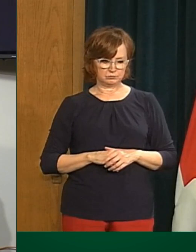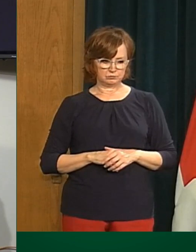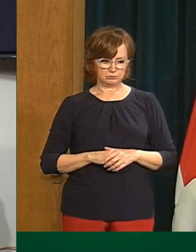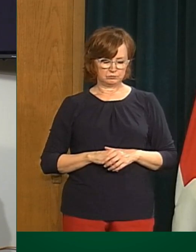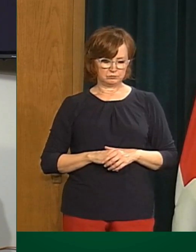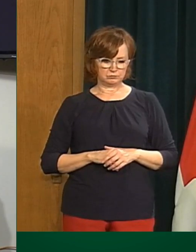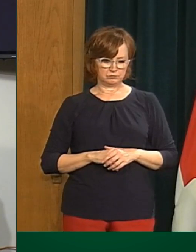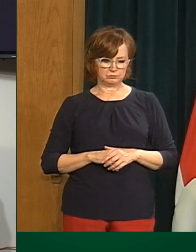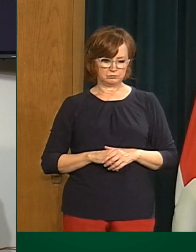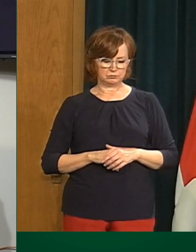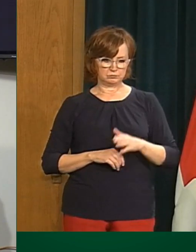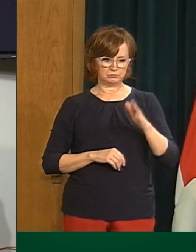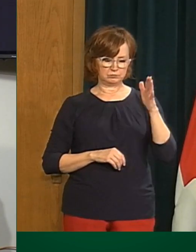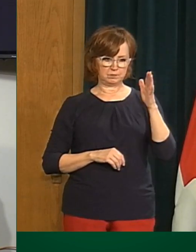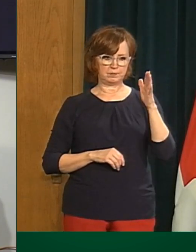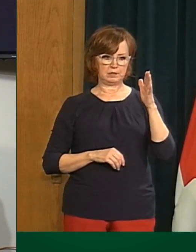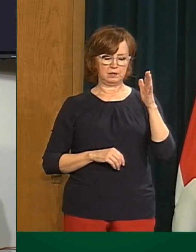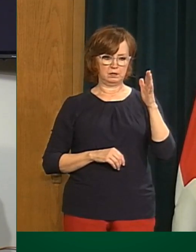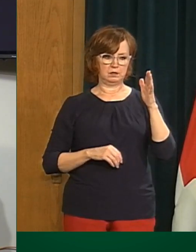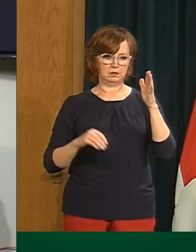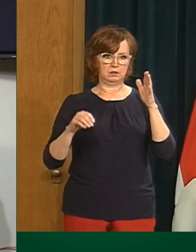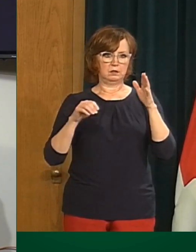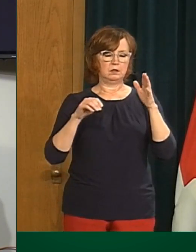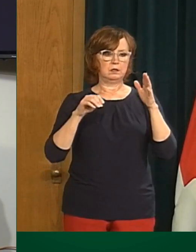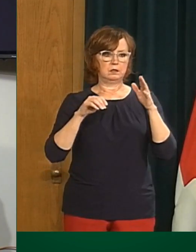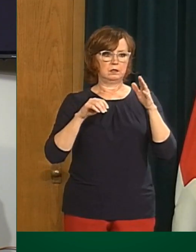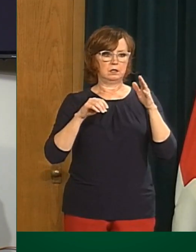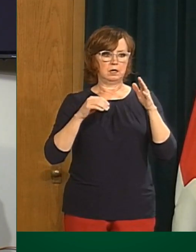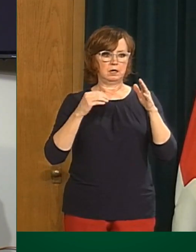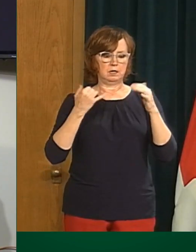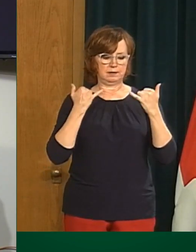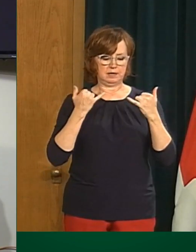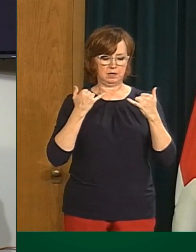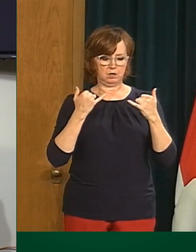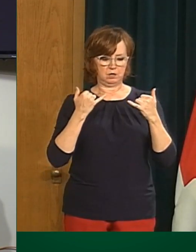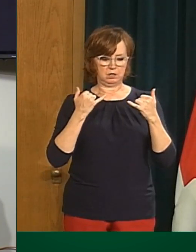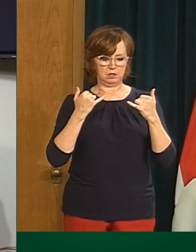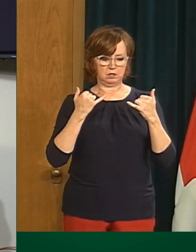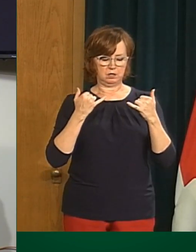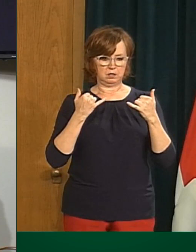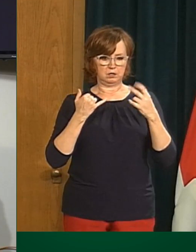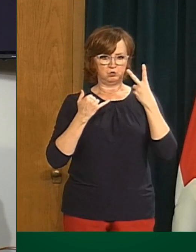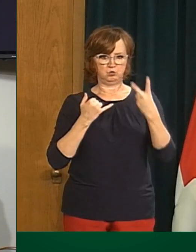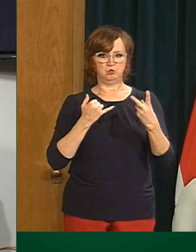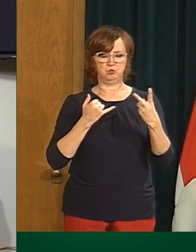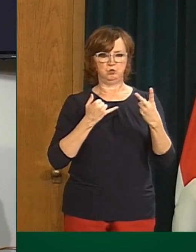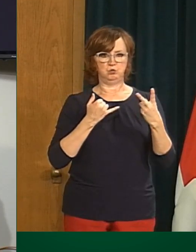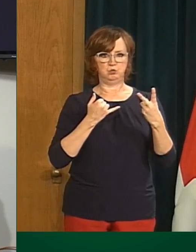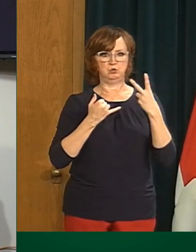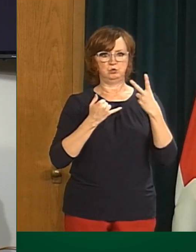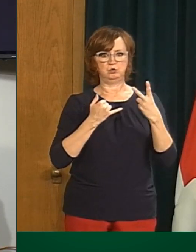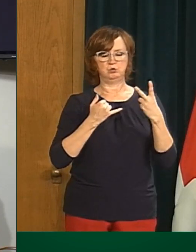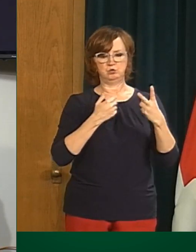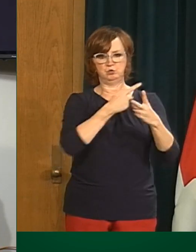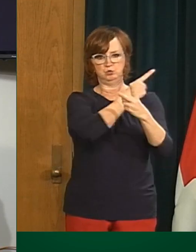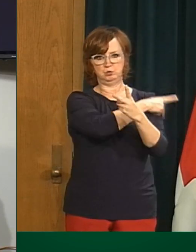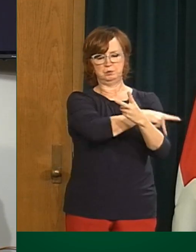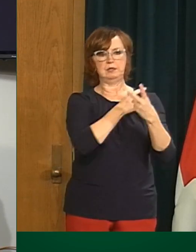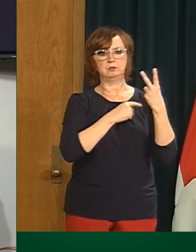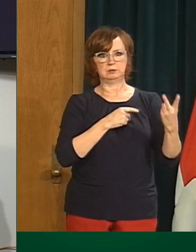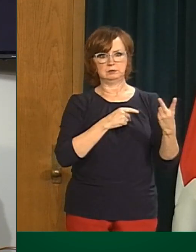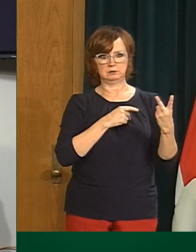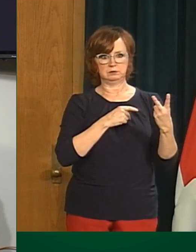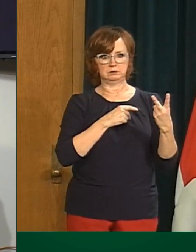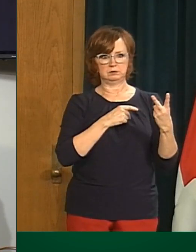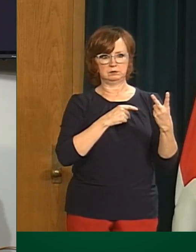facility? So we have two long-term care residents infected,